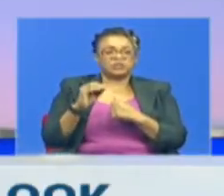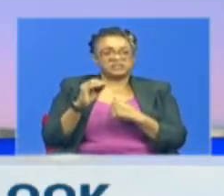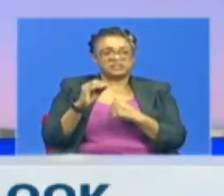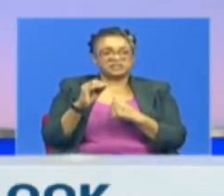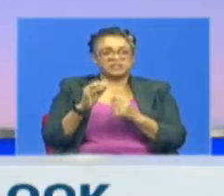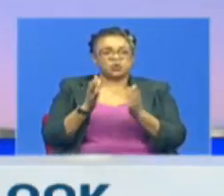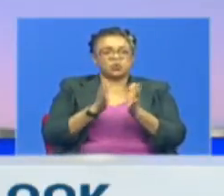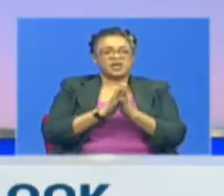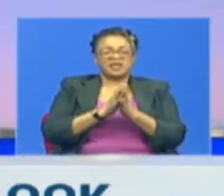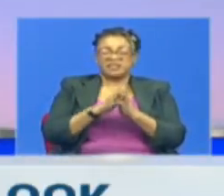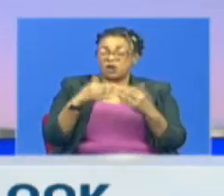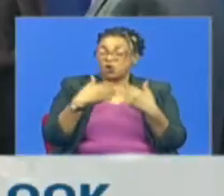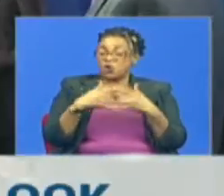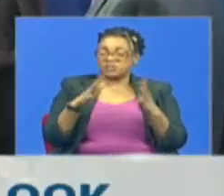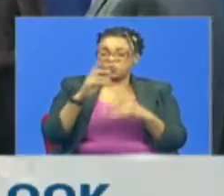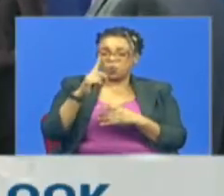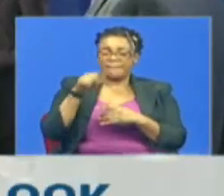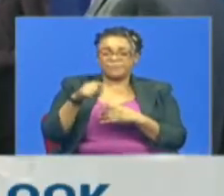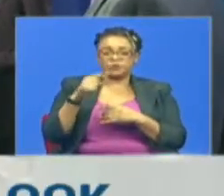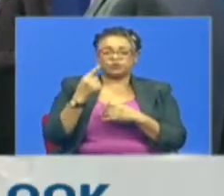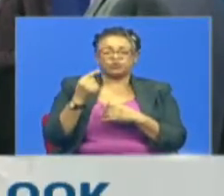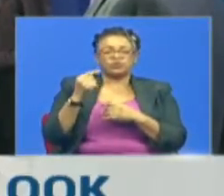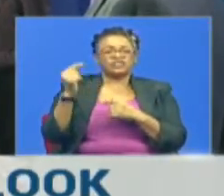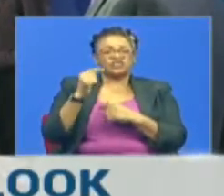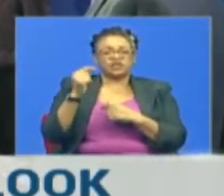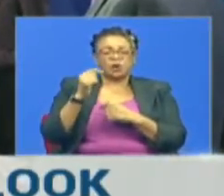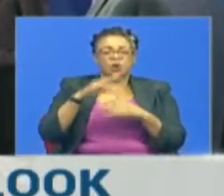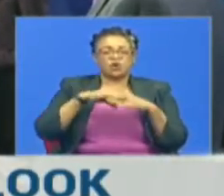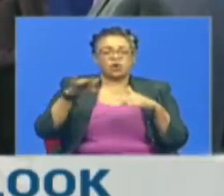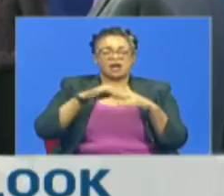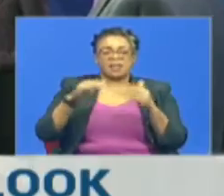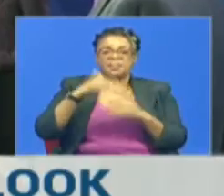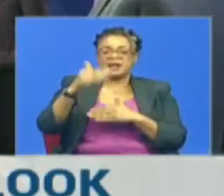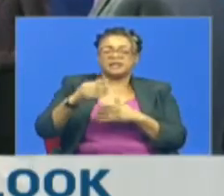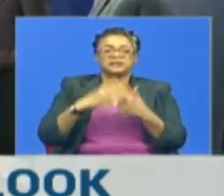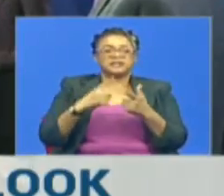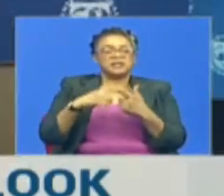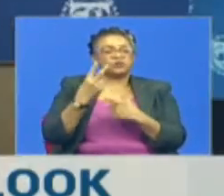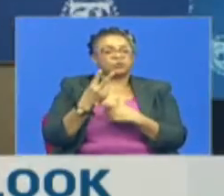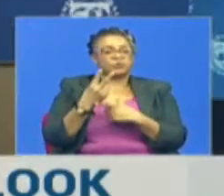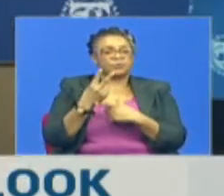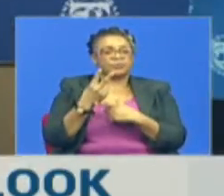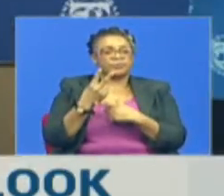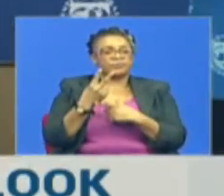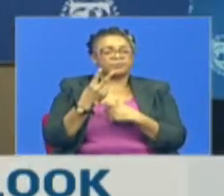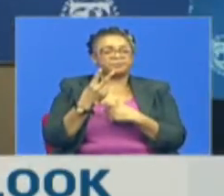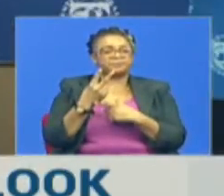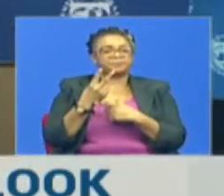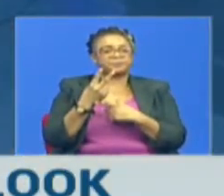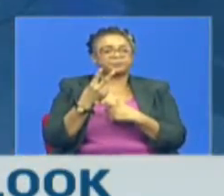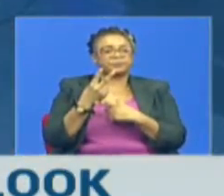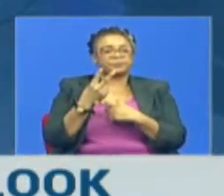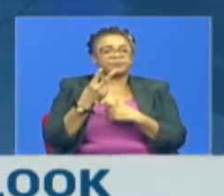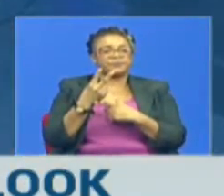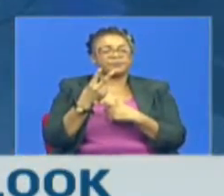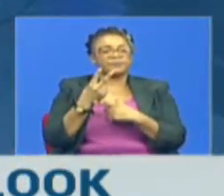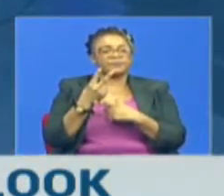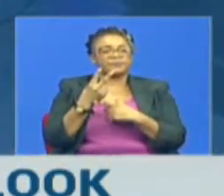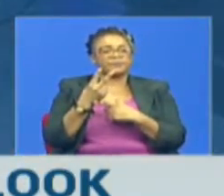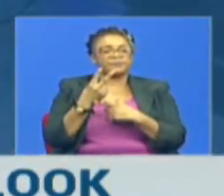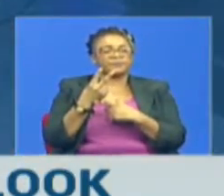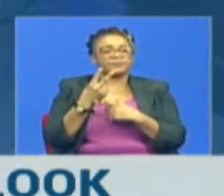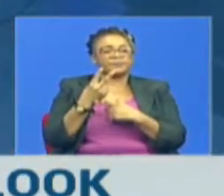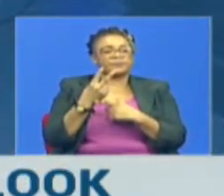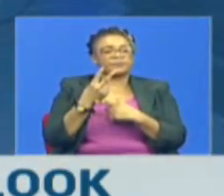losses standing at $1.2 trillion over the next 2 years. this would really help with that.